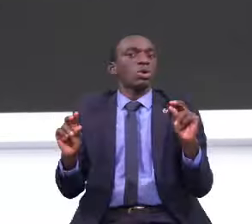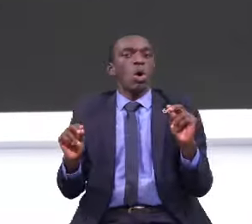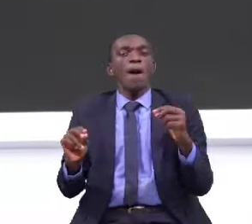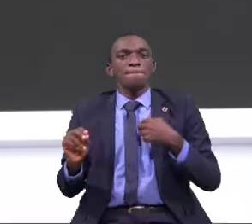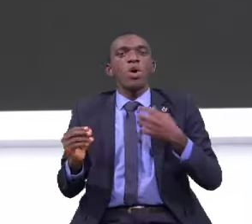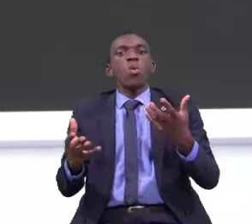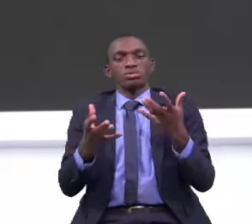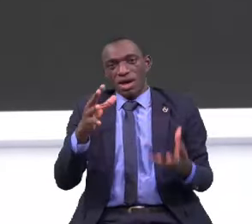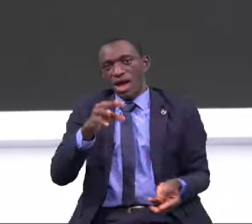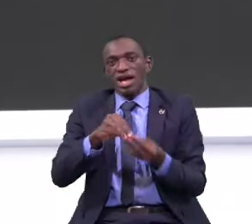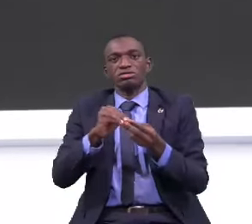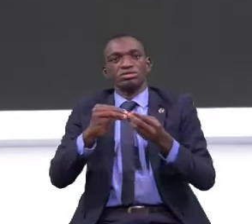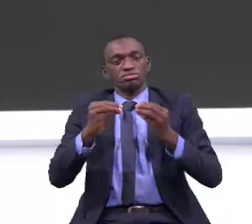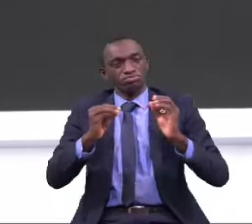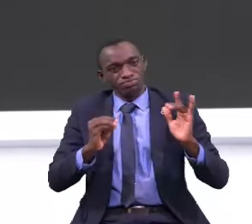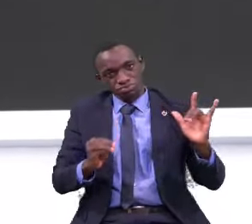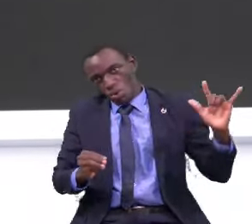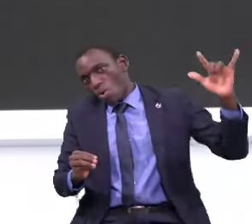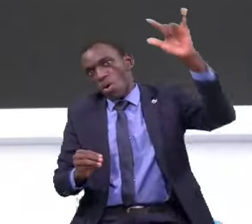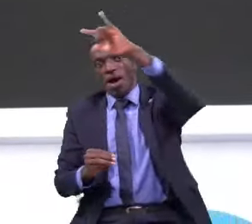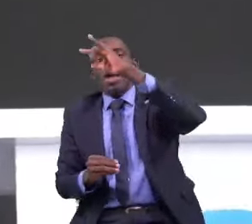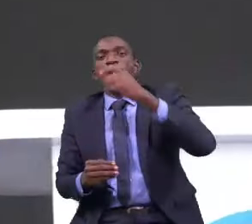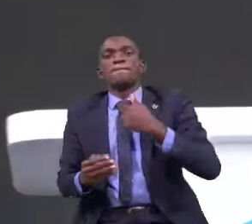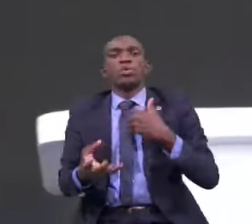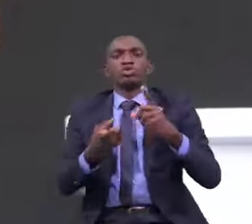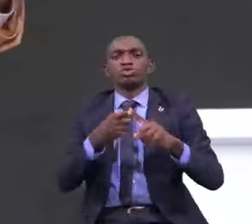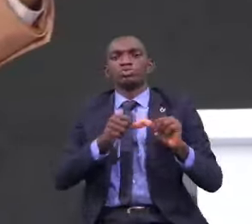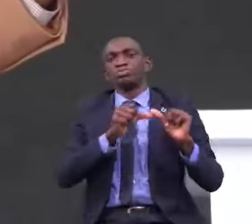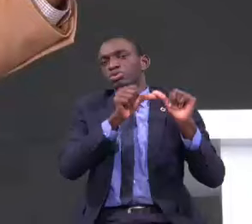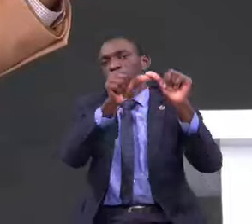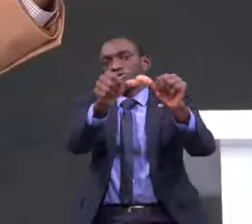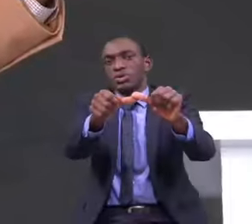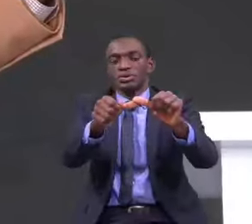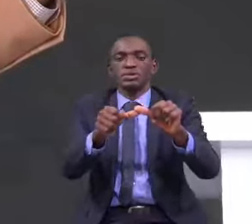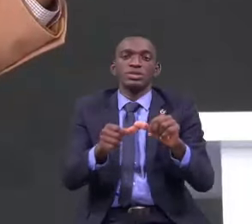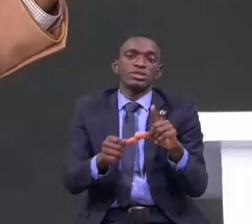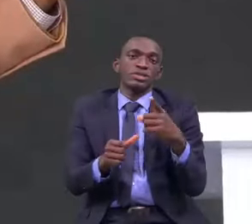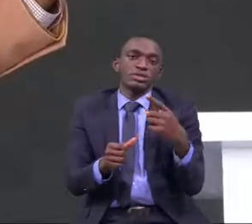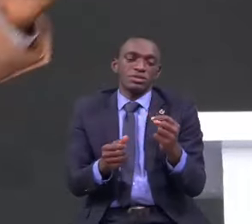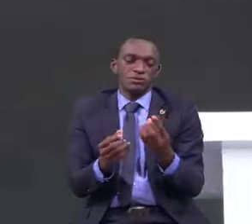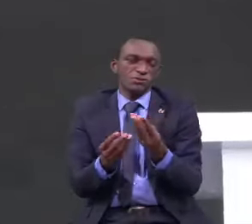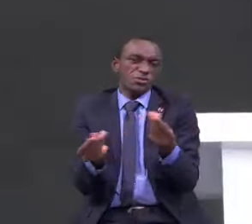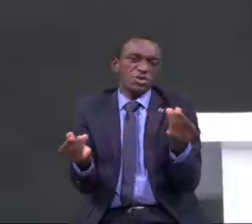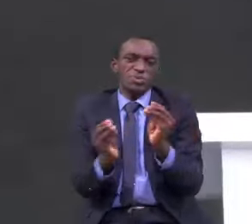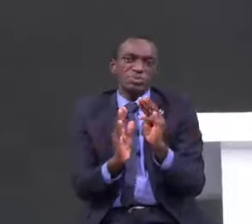I want to move on. I want to move on. The few minutes we have before us,